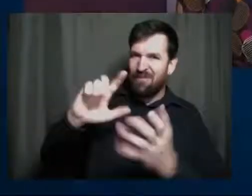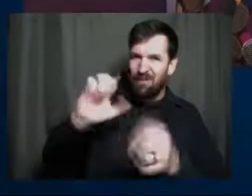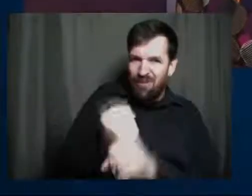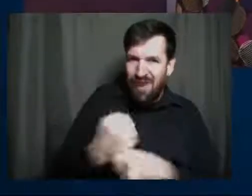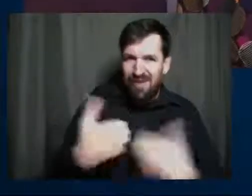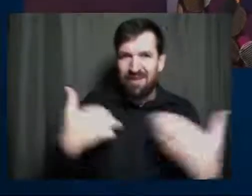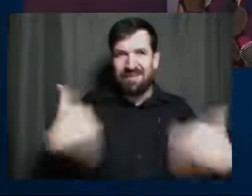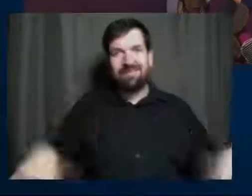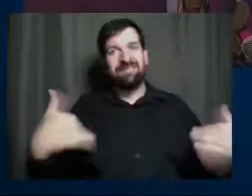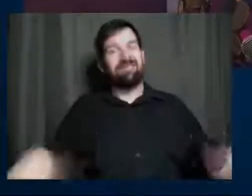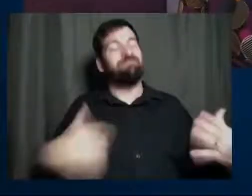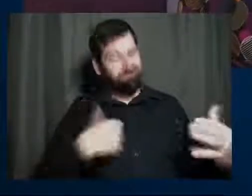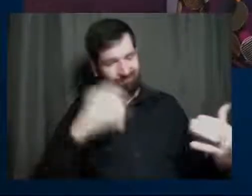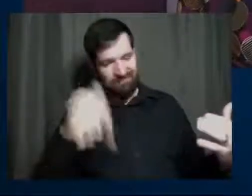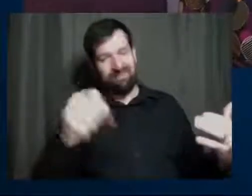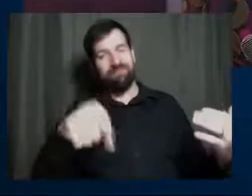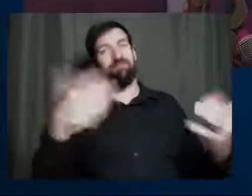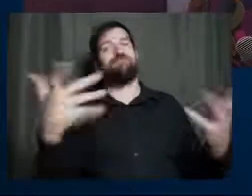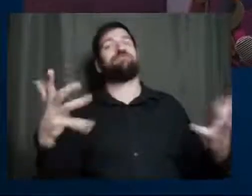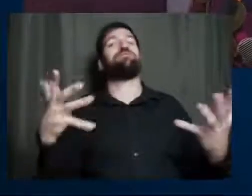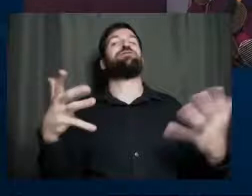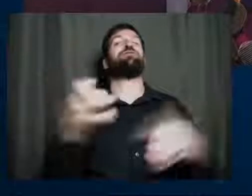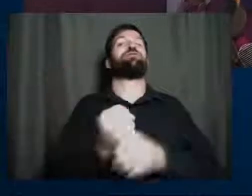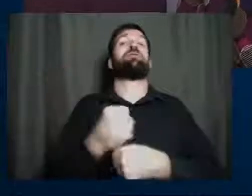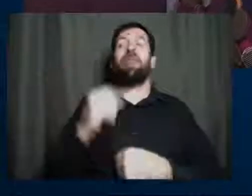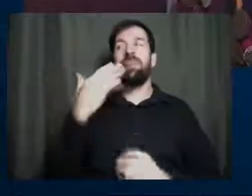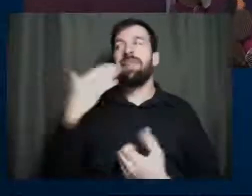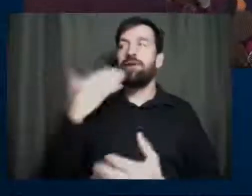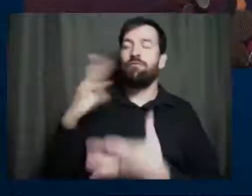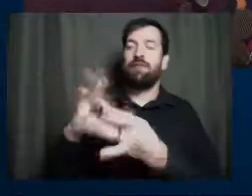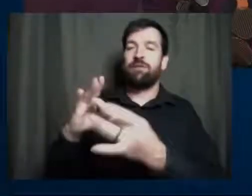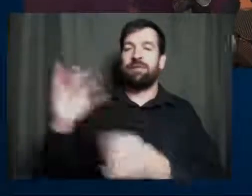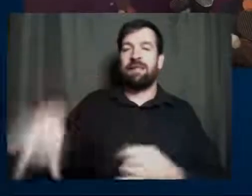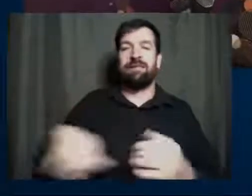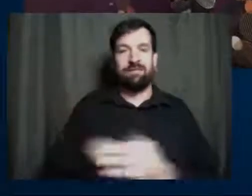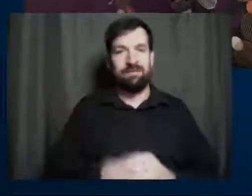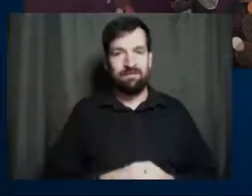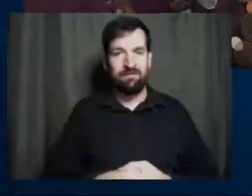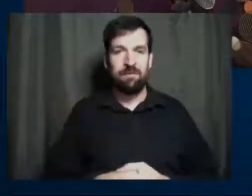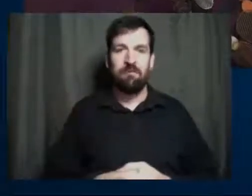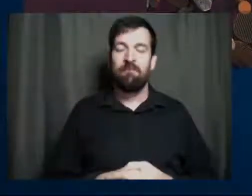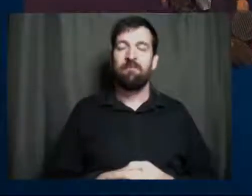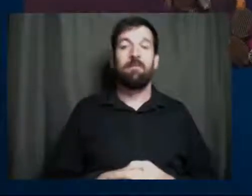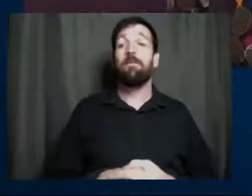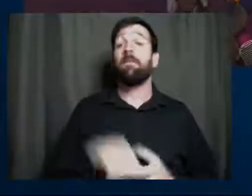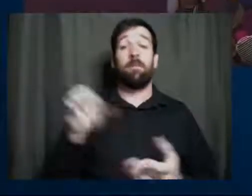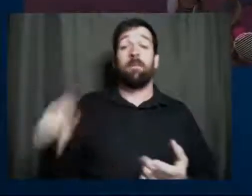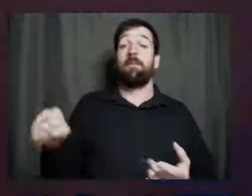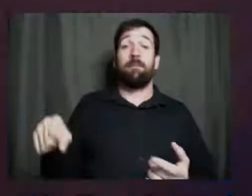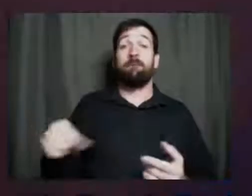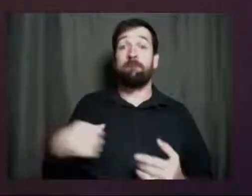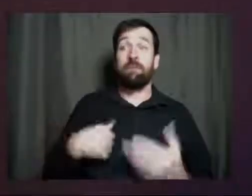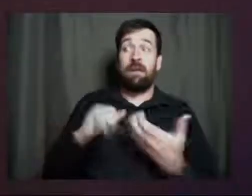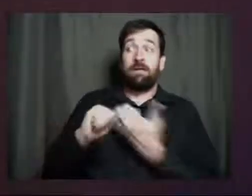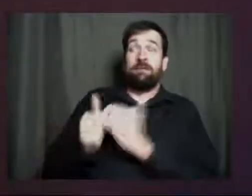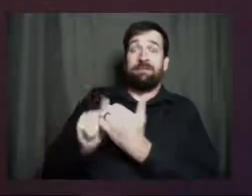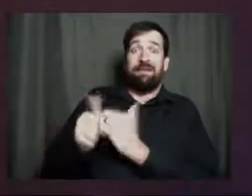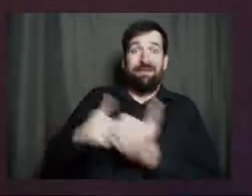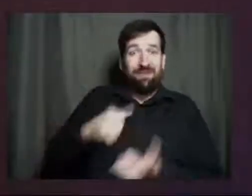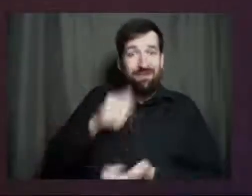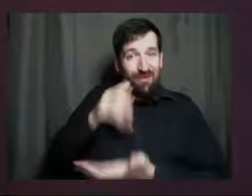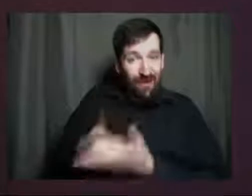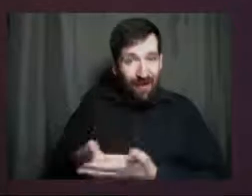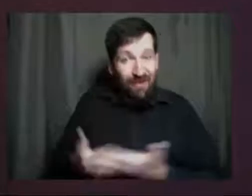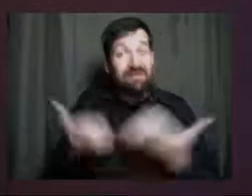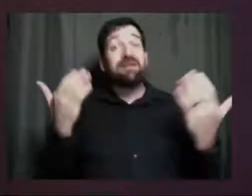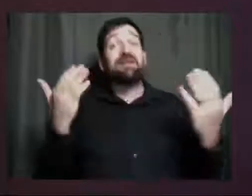I have created. Thank you for mentioning it. Yes. Okay. So, she gives me a run for my money. So, if you would please,